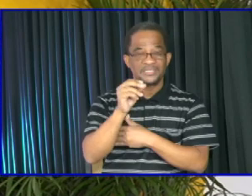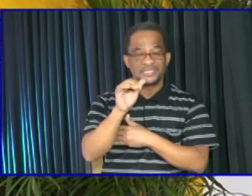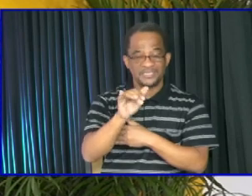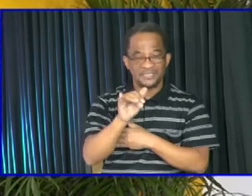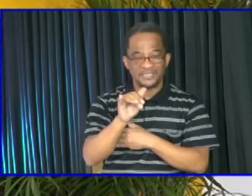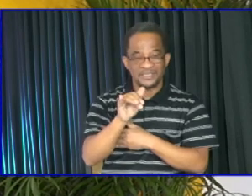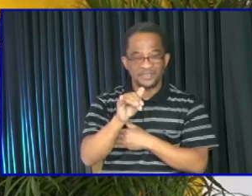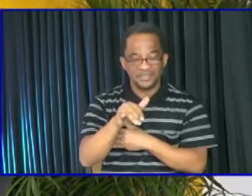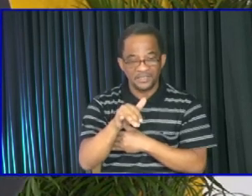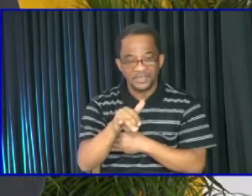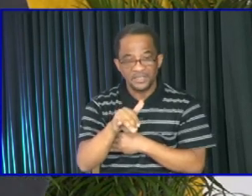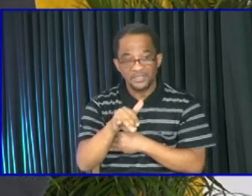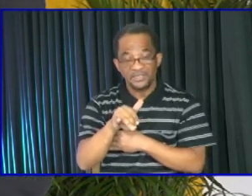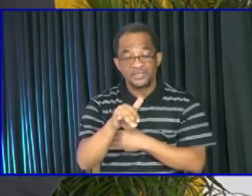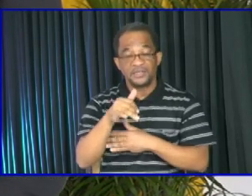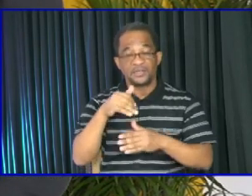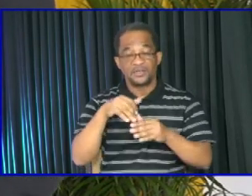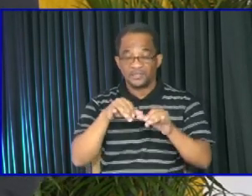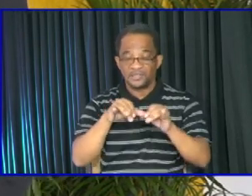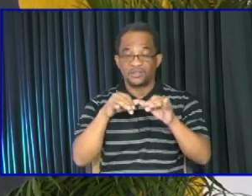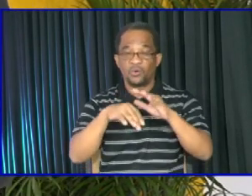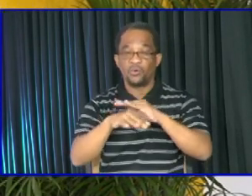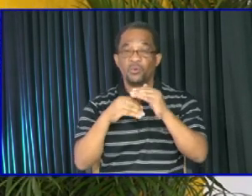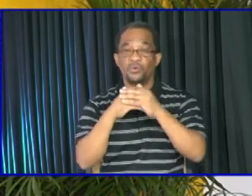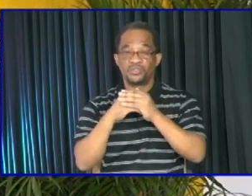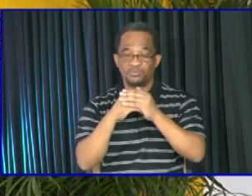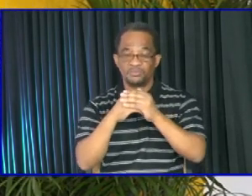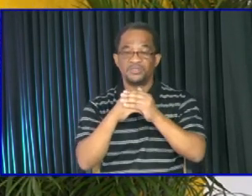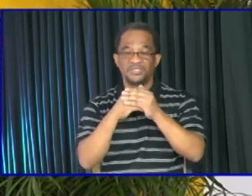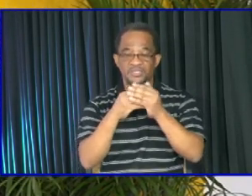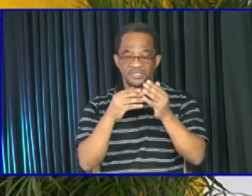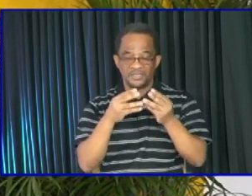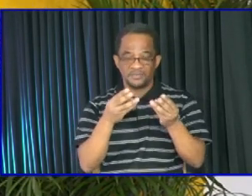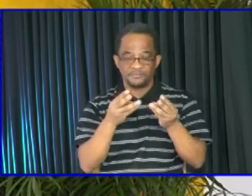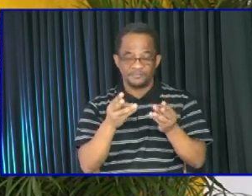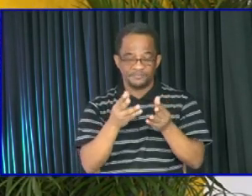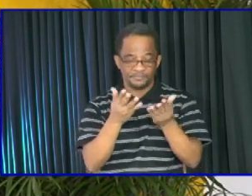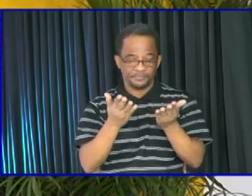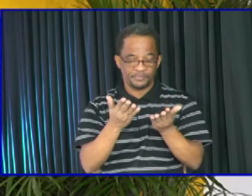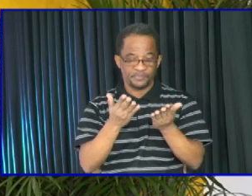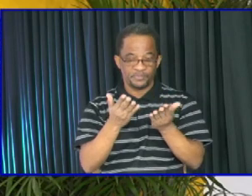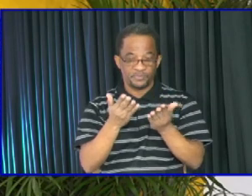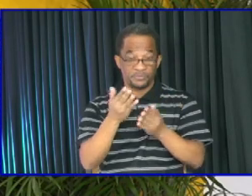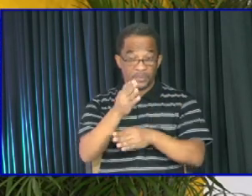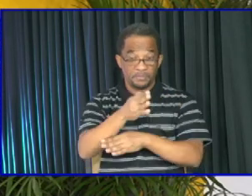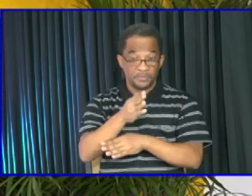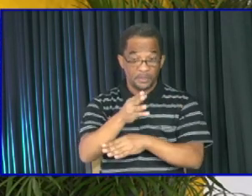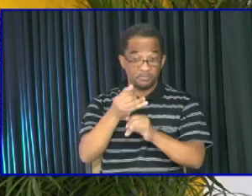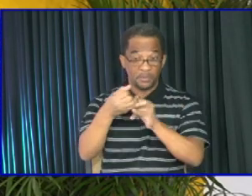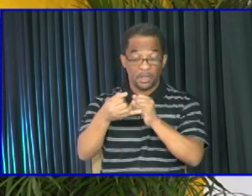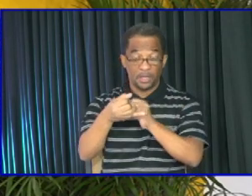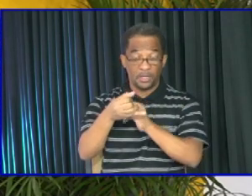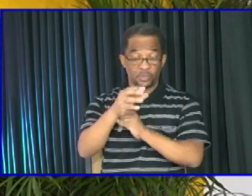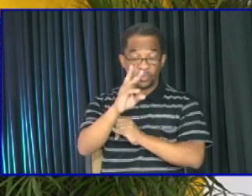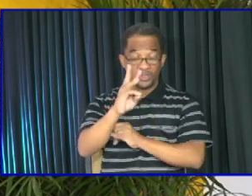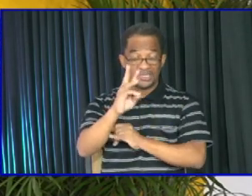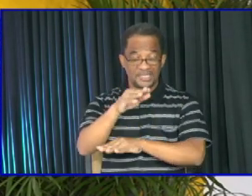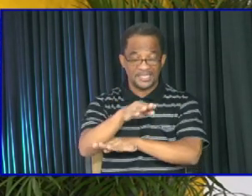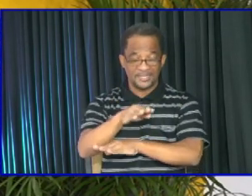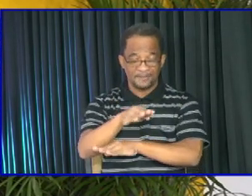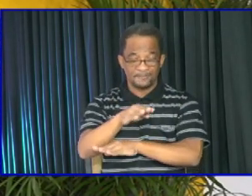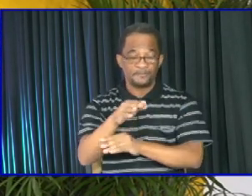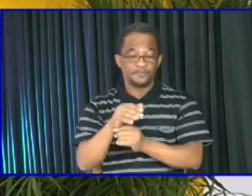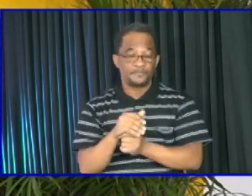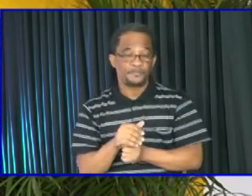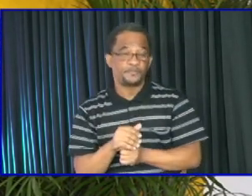space online or otherwise, tonight is our last Wednesday night. It's the last